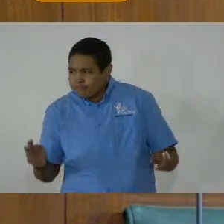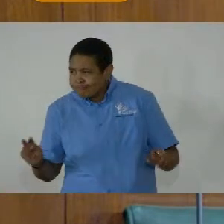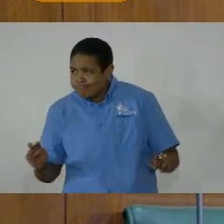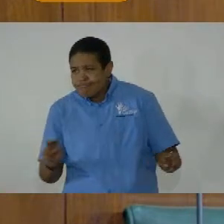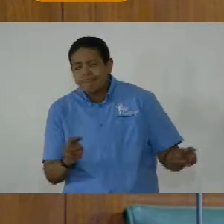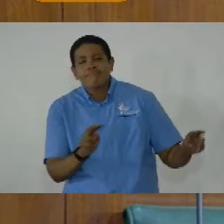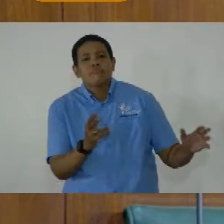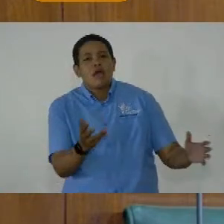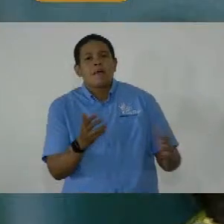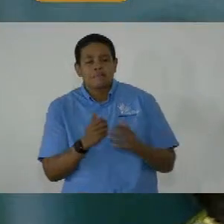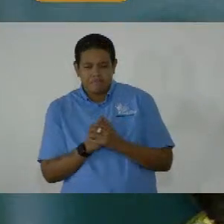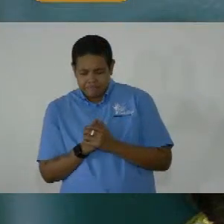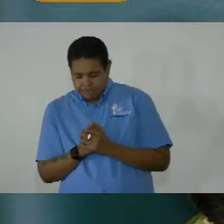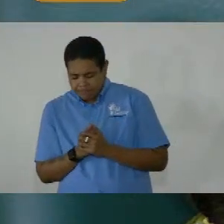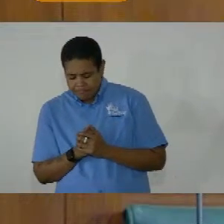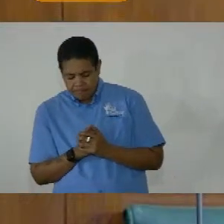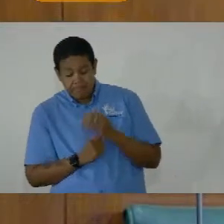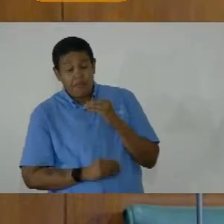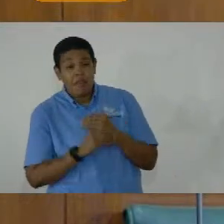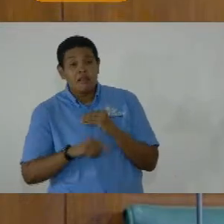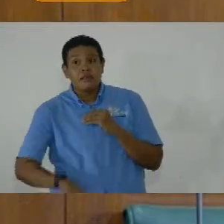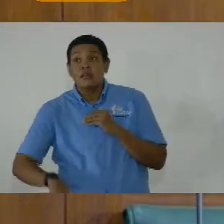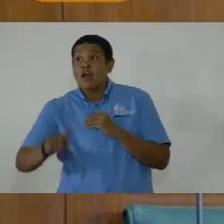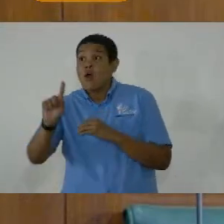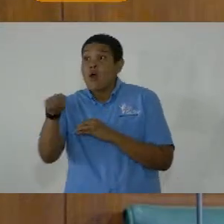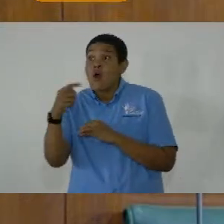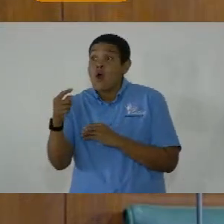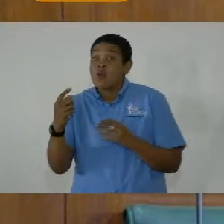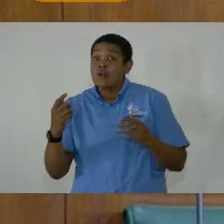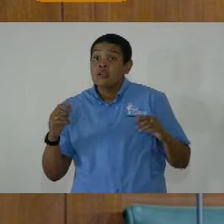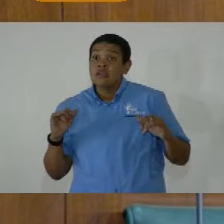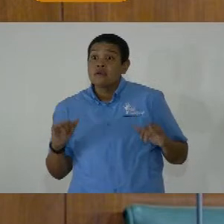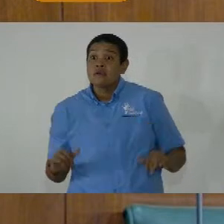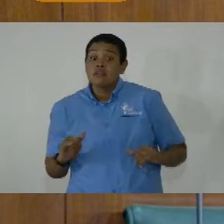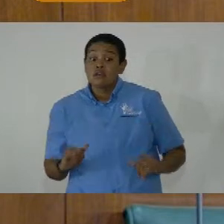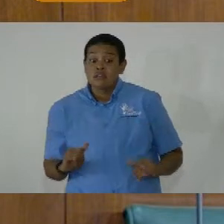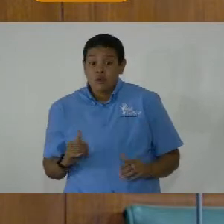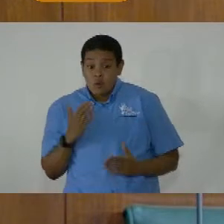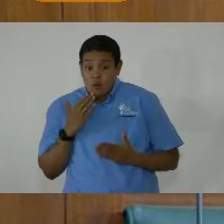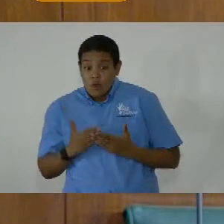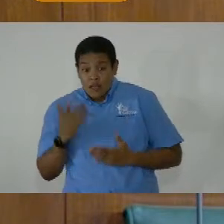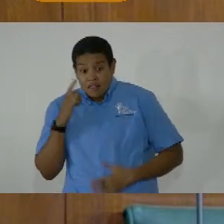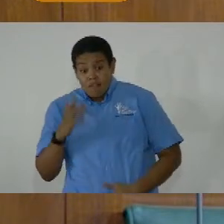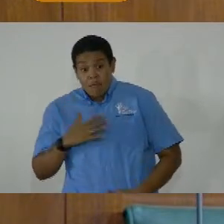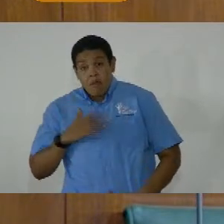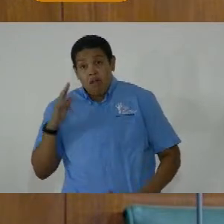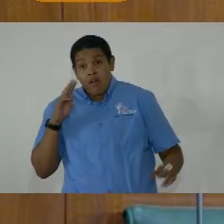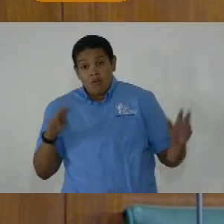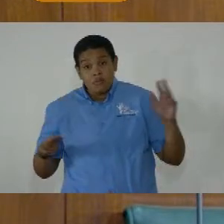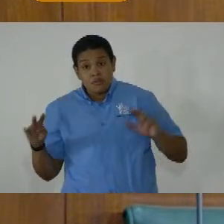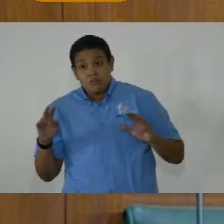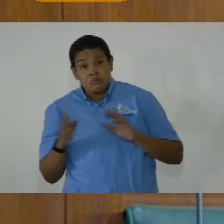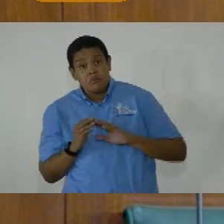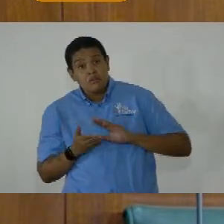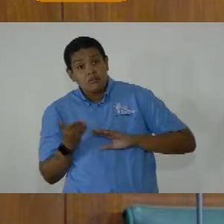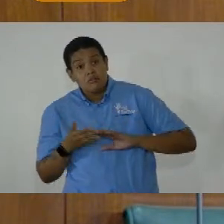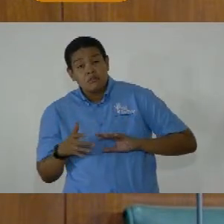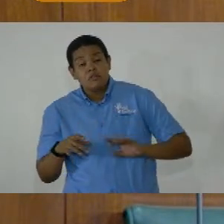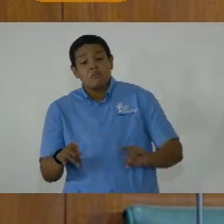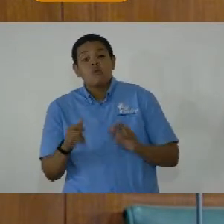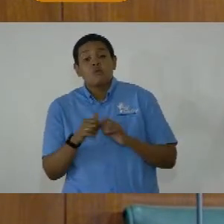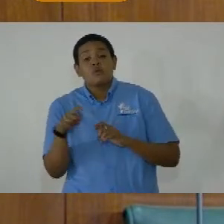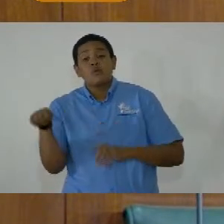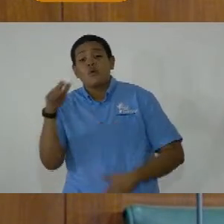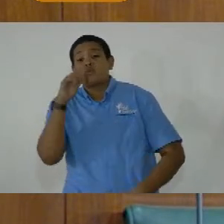House. This has not always sat well, from my observation, with those